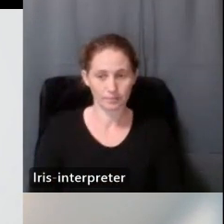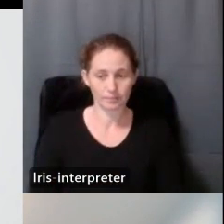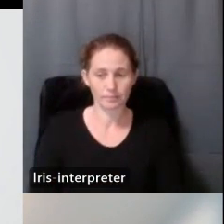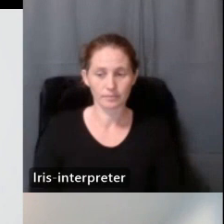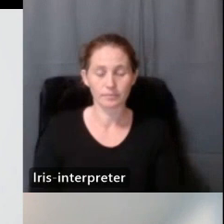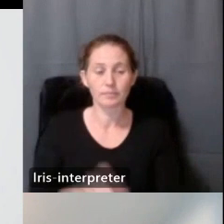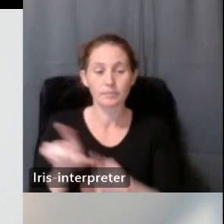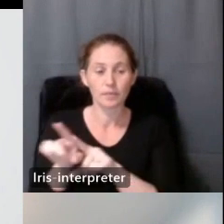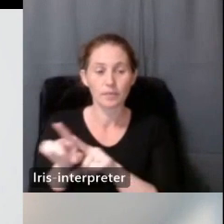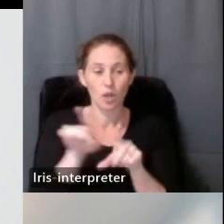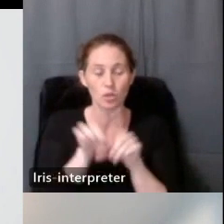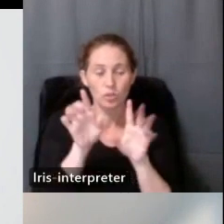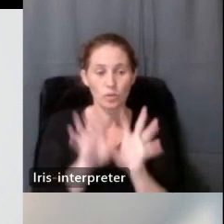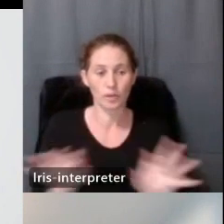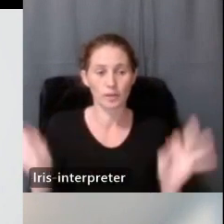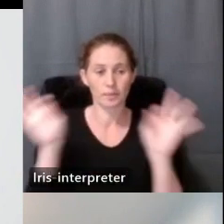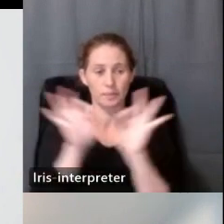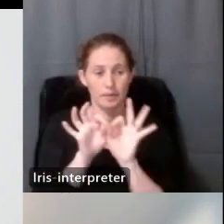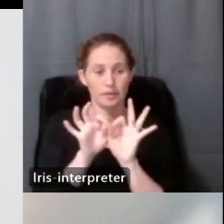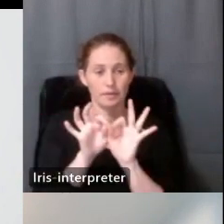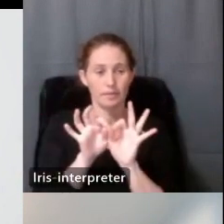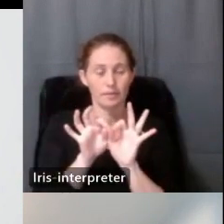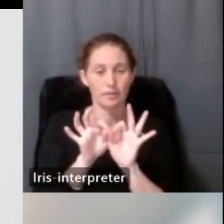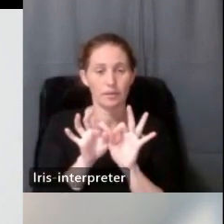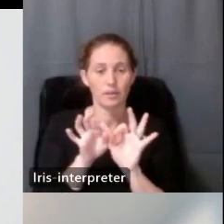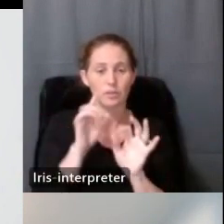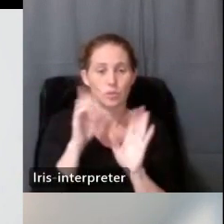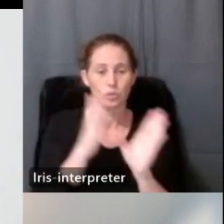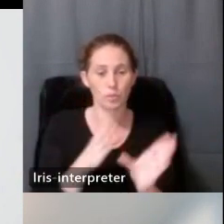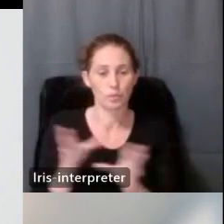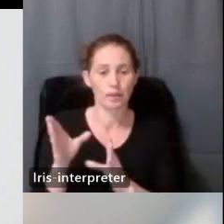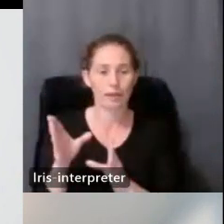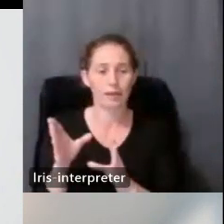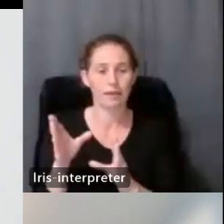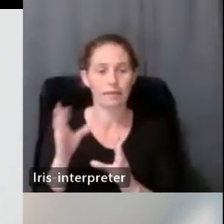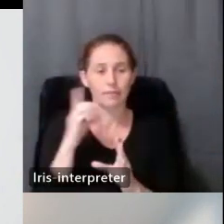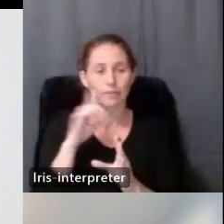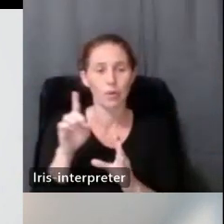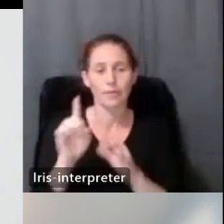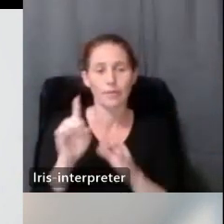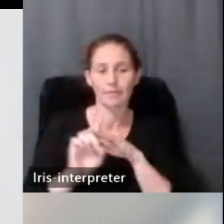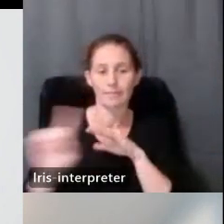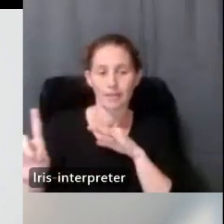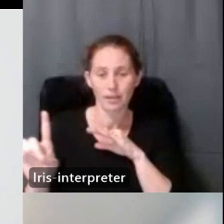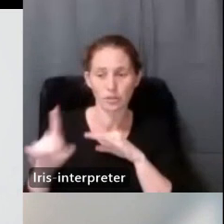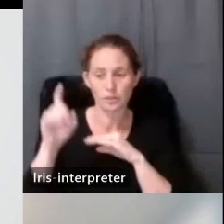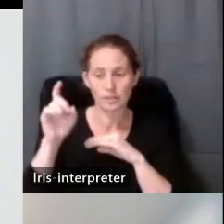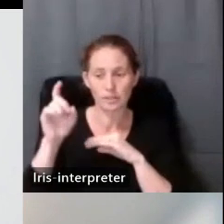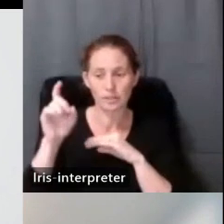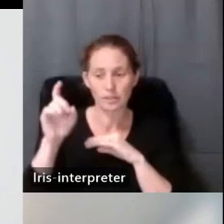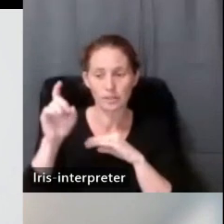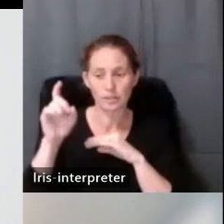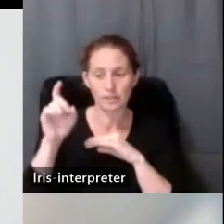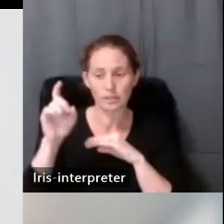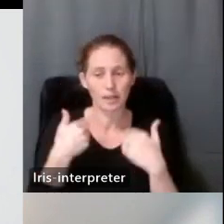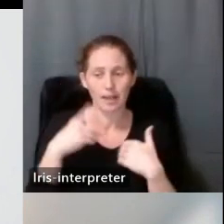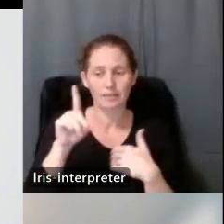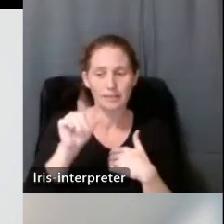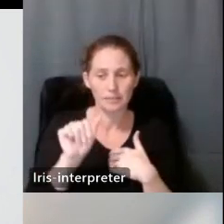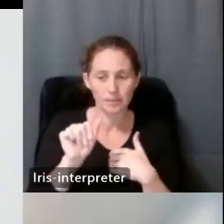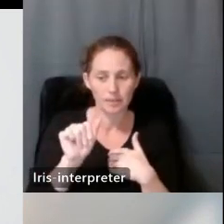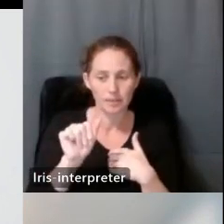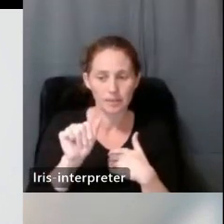It is also imperative to plan for the evacuation needs of people with